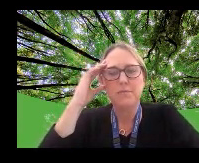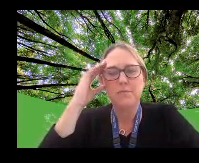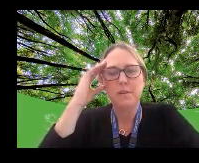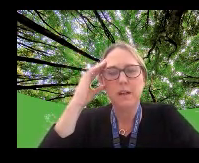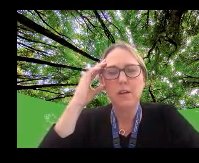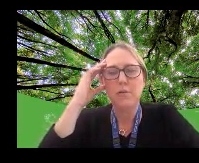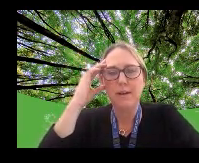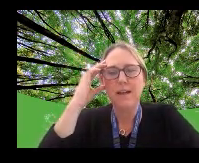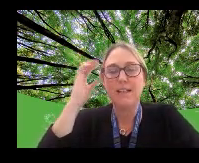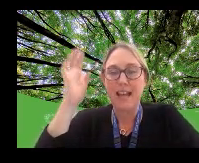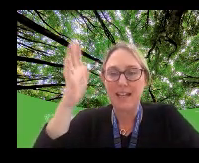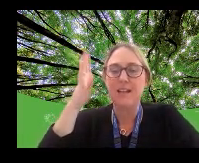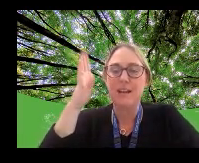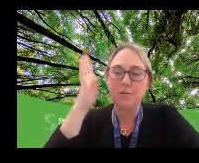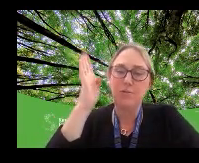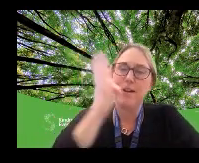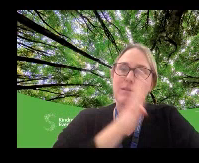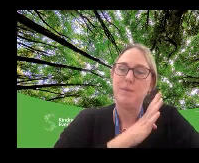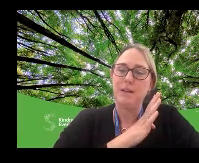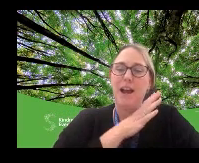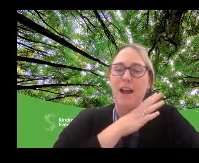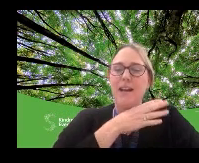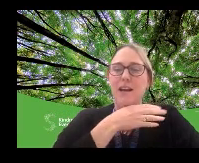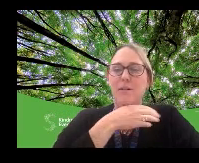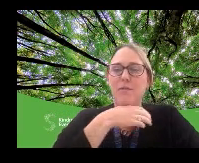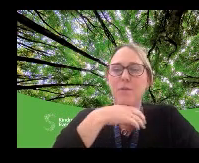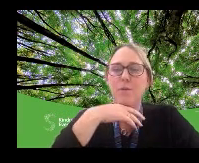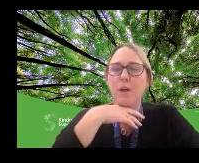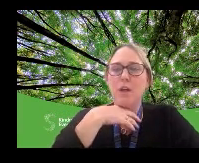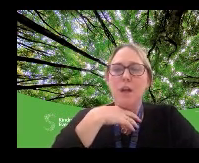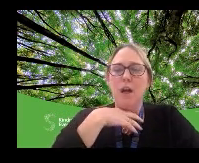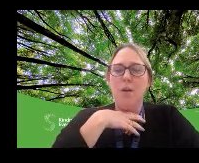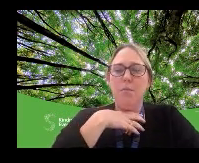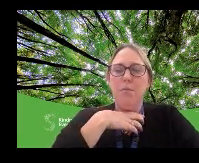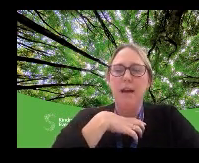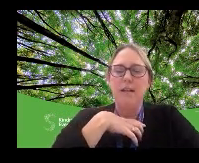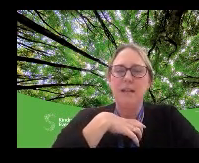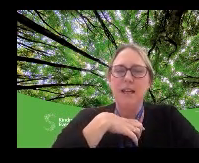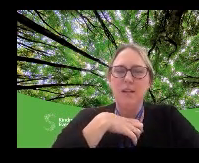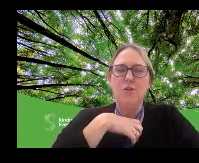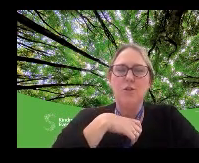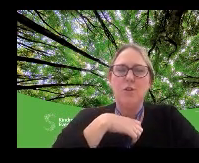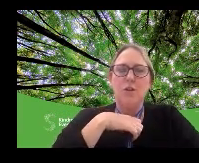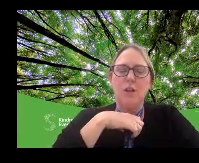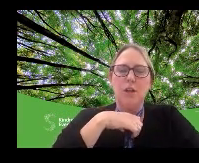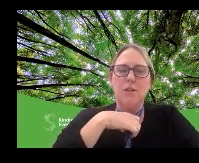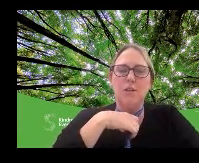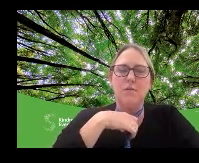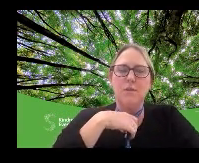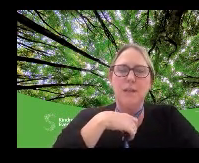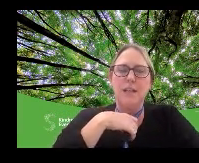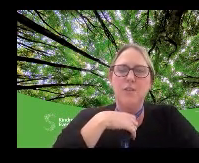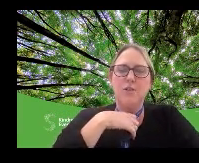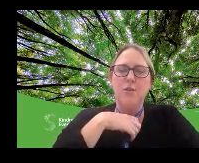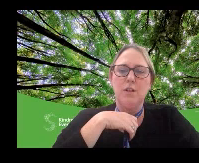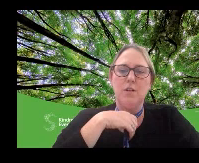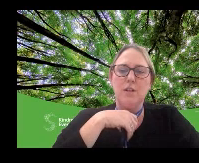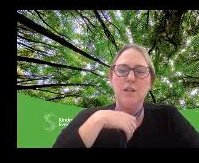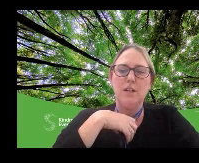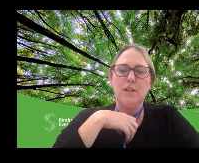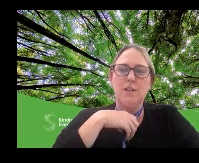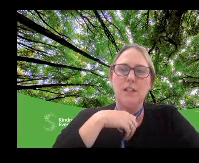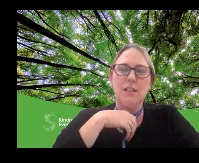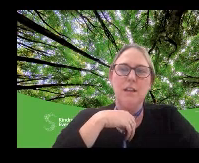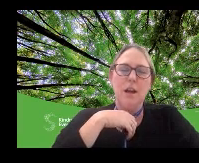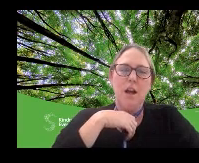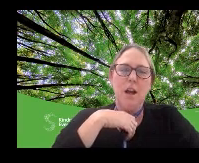it's getting incredibly rare now for that to hinge, sort of to be hinged on